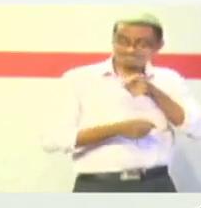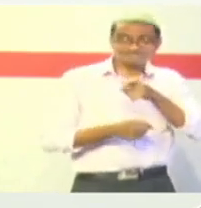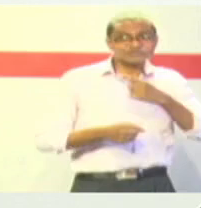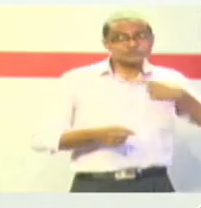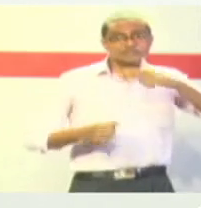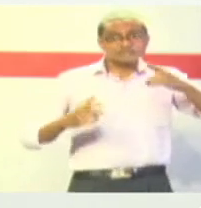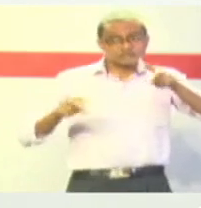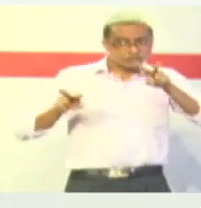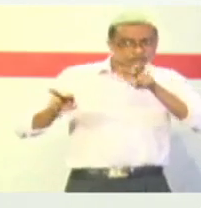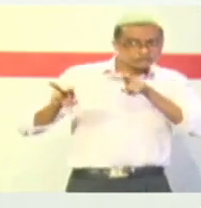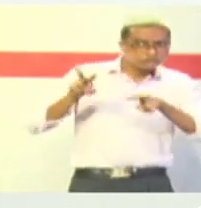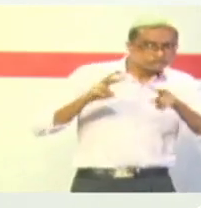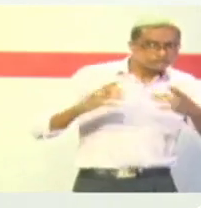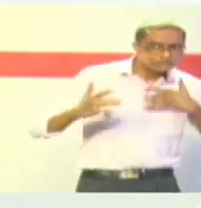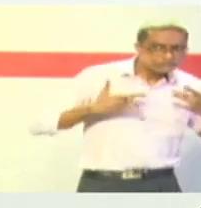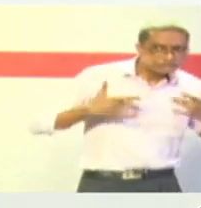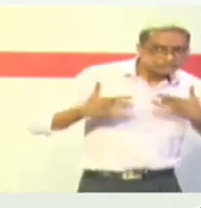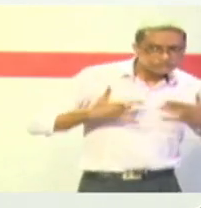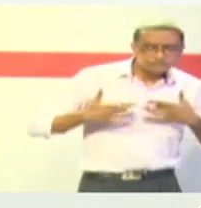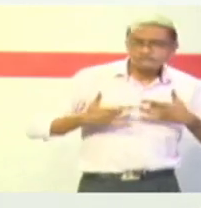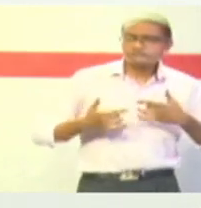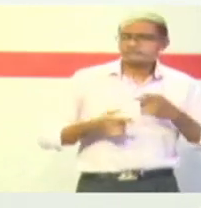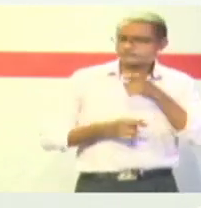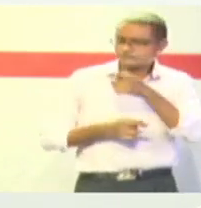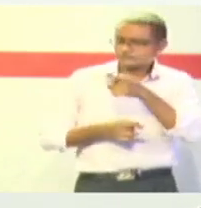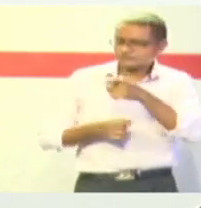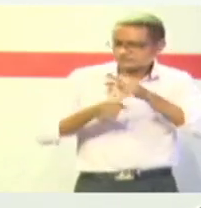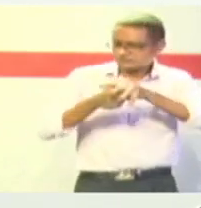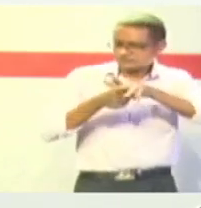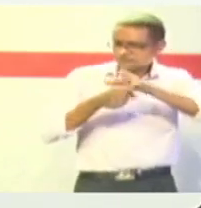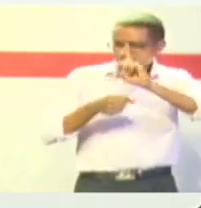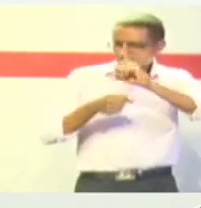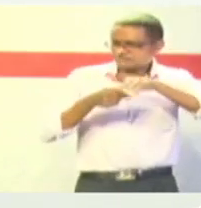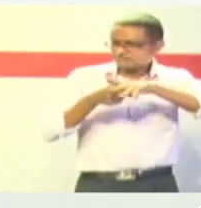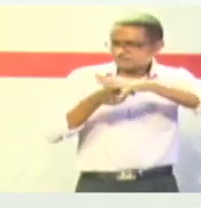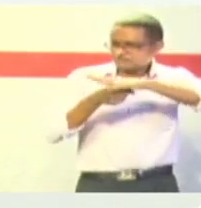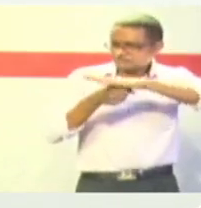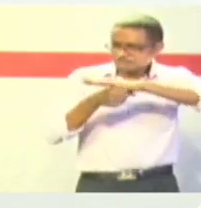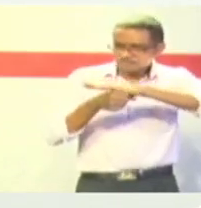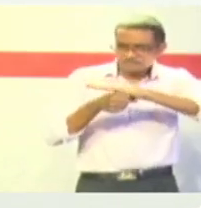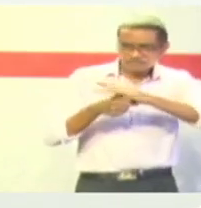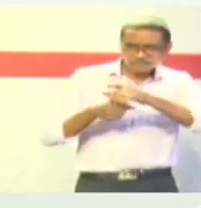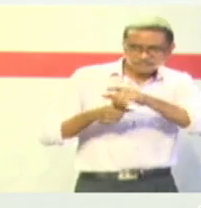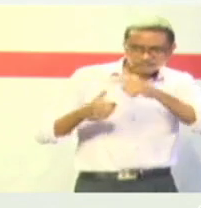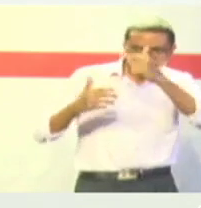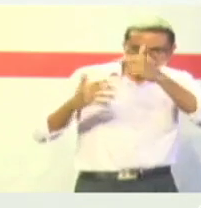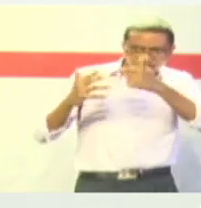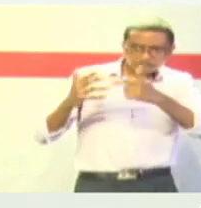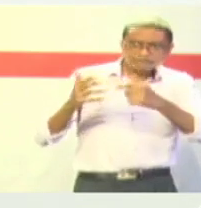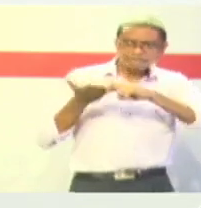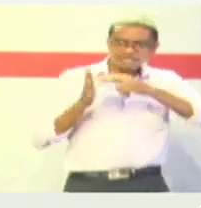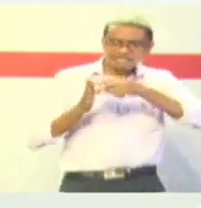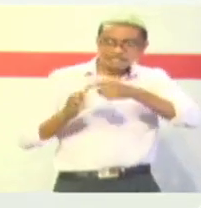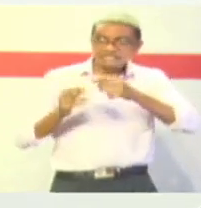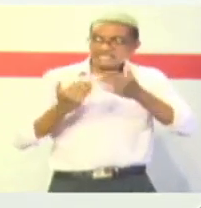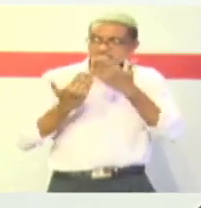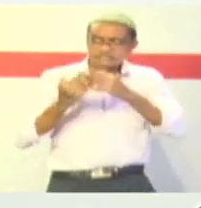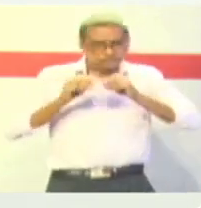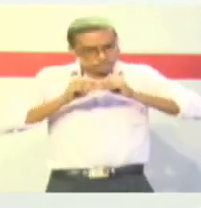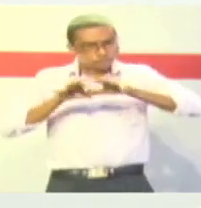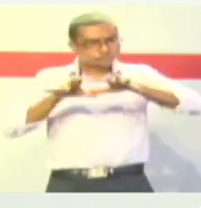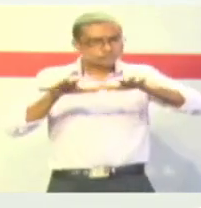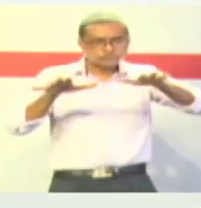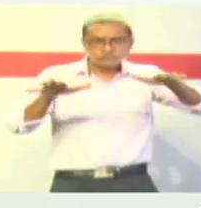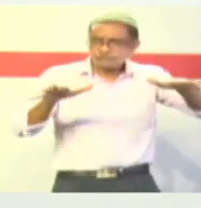of concern, meaning that they have characteristics that it is more transmissible, it is prone to,